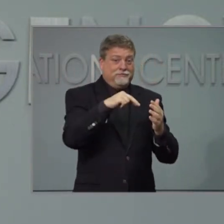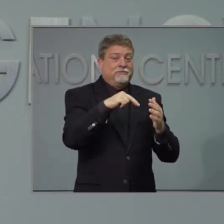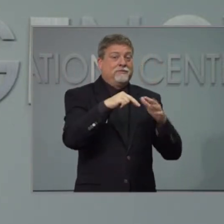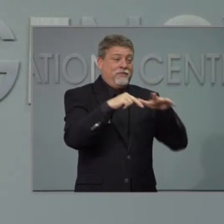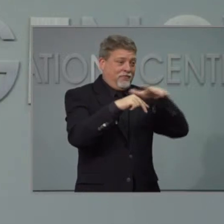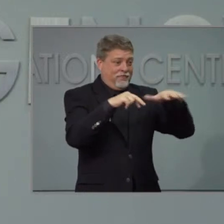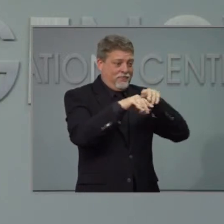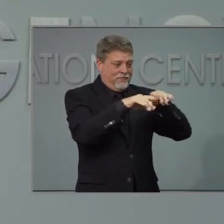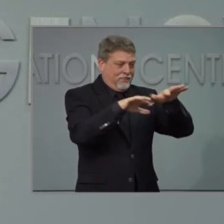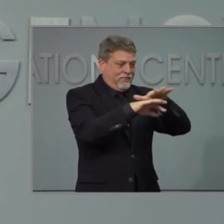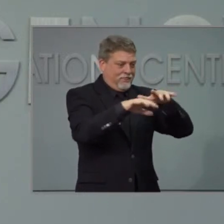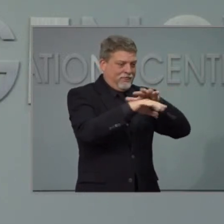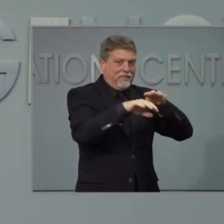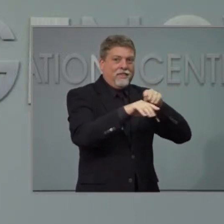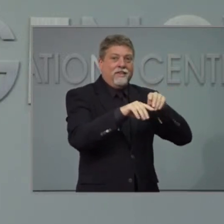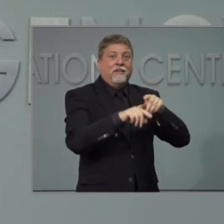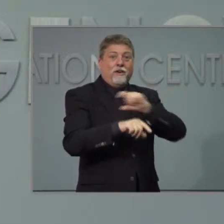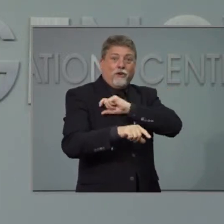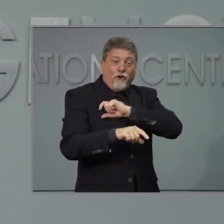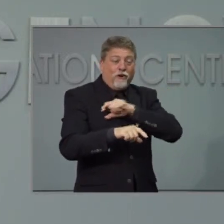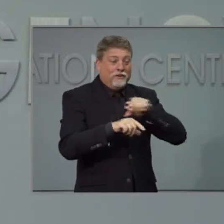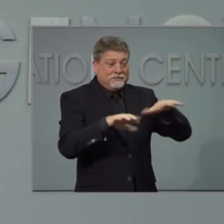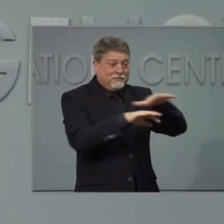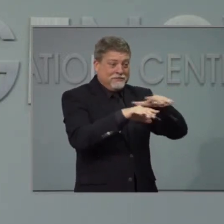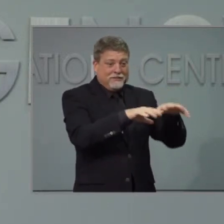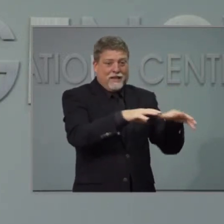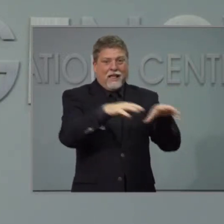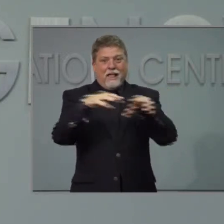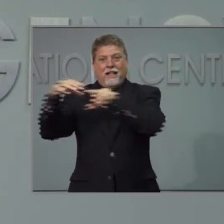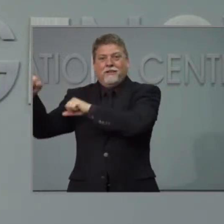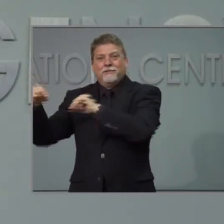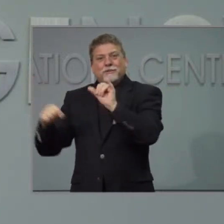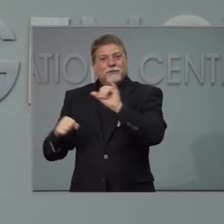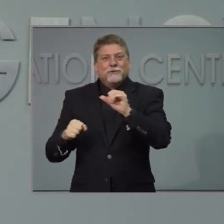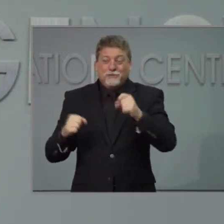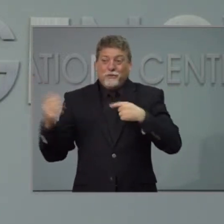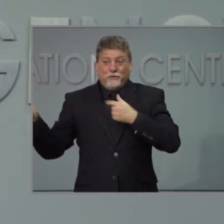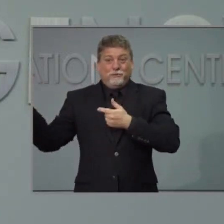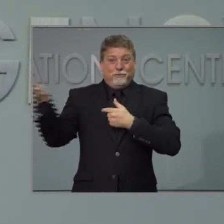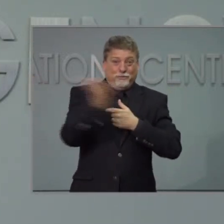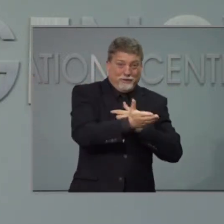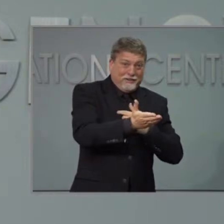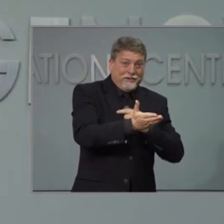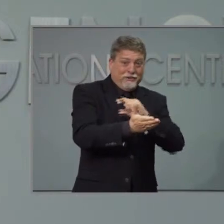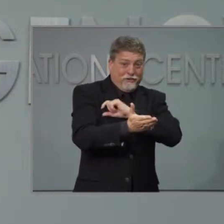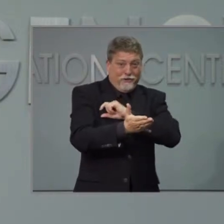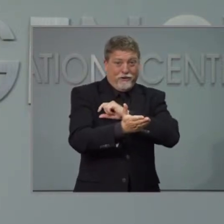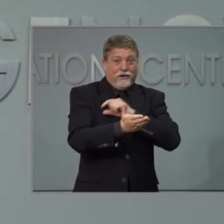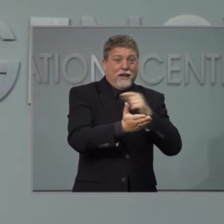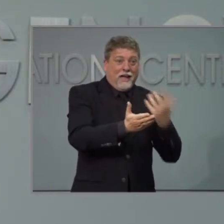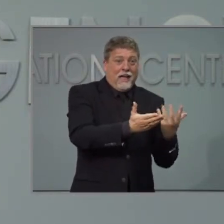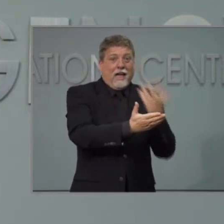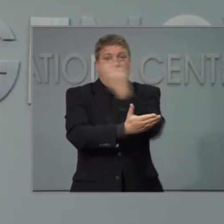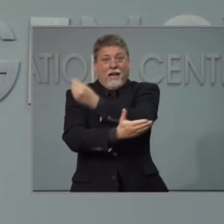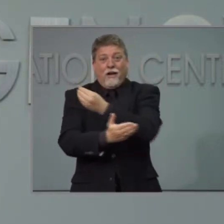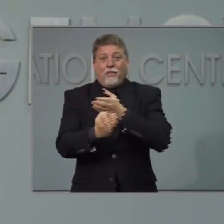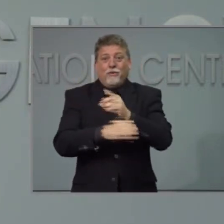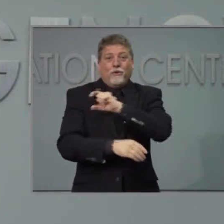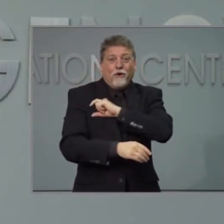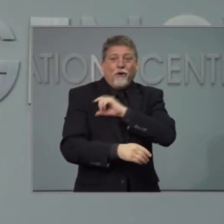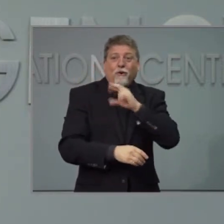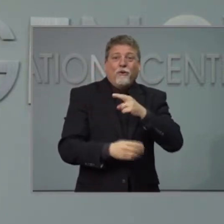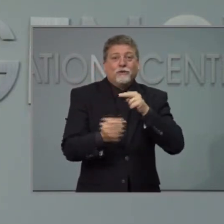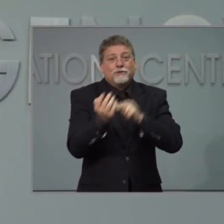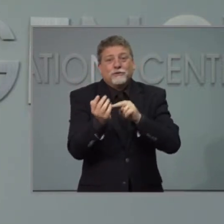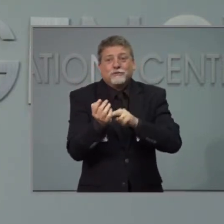the community from those settings. And so it's really important that we did include those in our metrics as we calculated